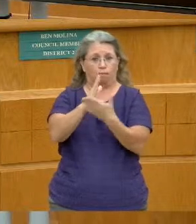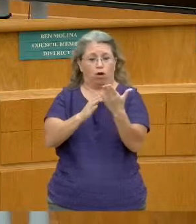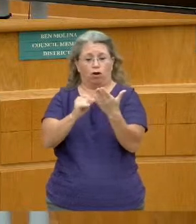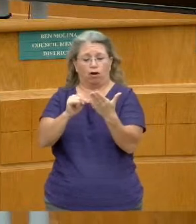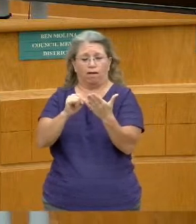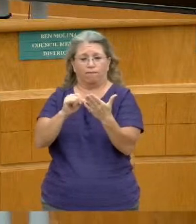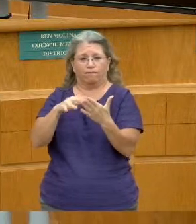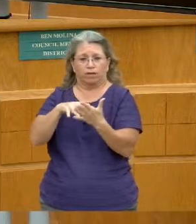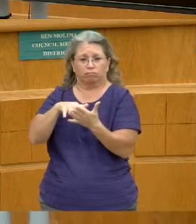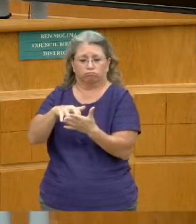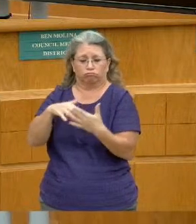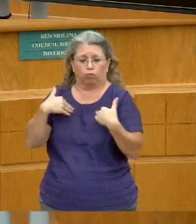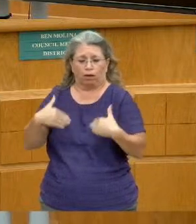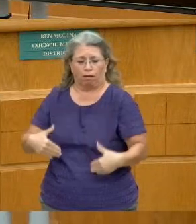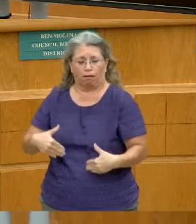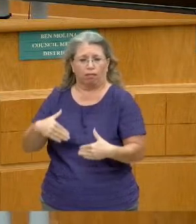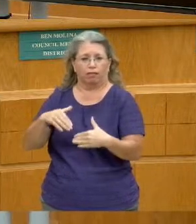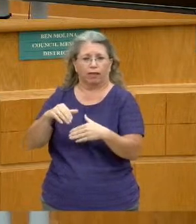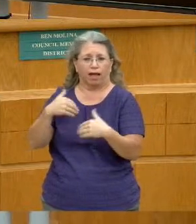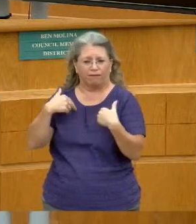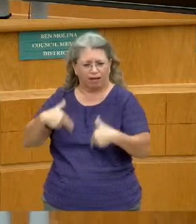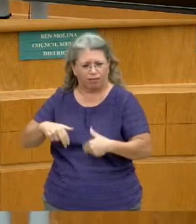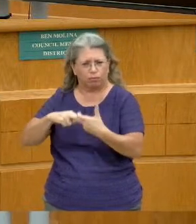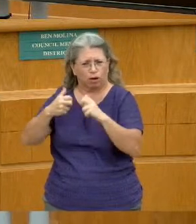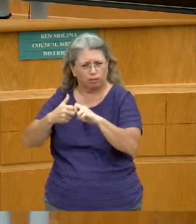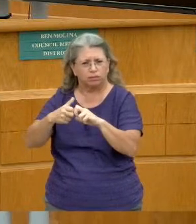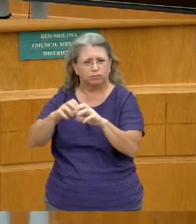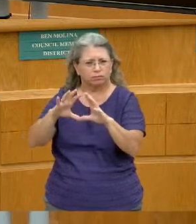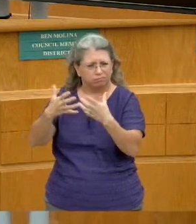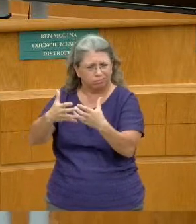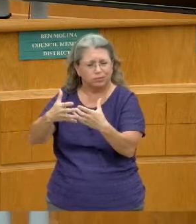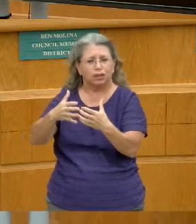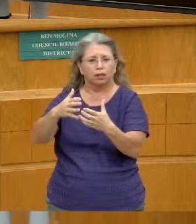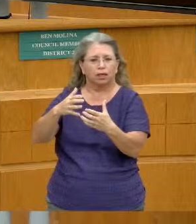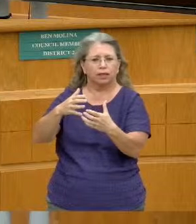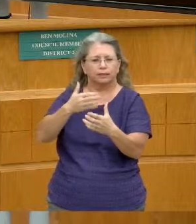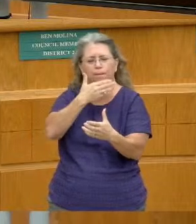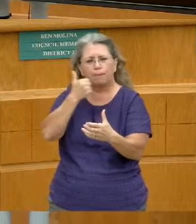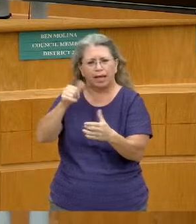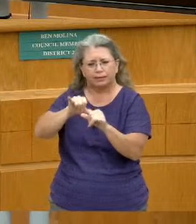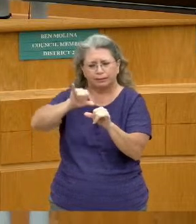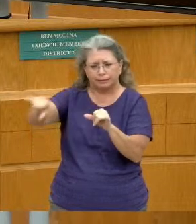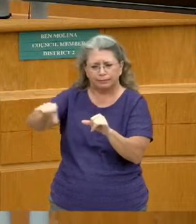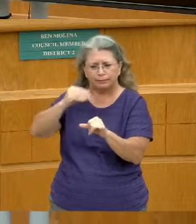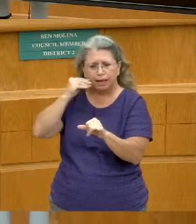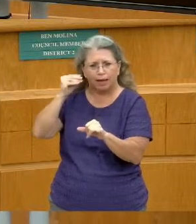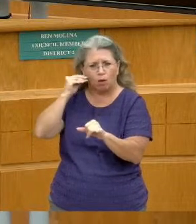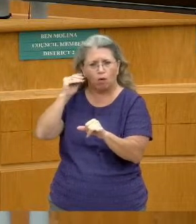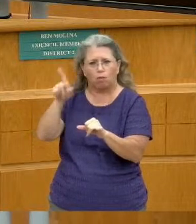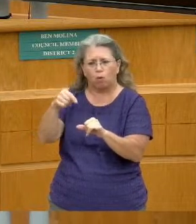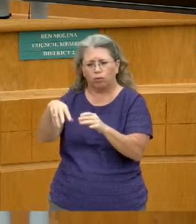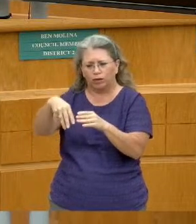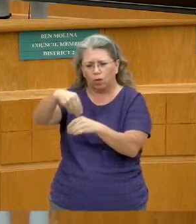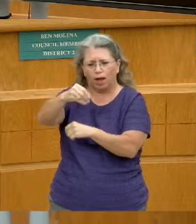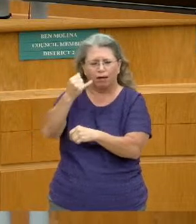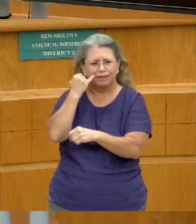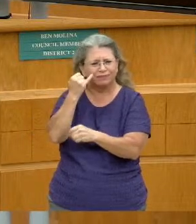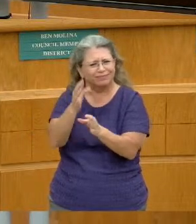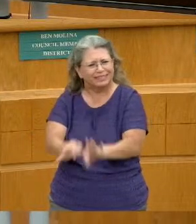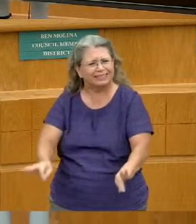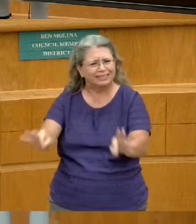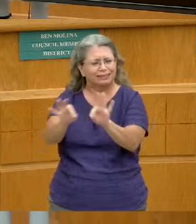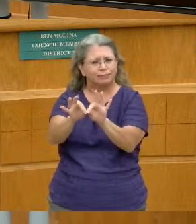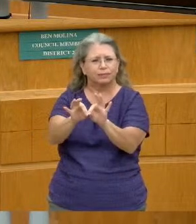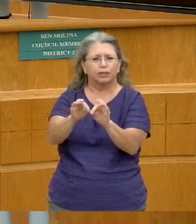population or have health issues, it is best that you stay home, except for essential activities. Wear a face covering